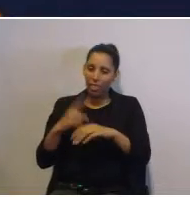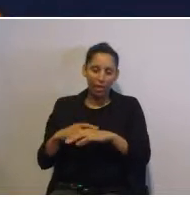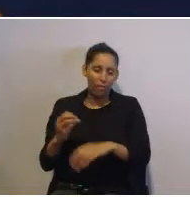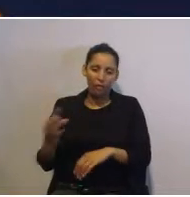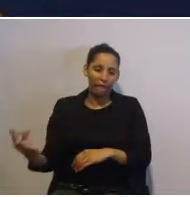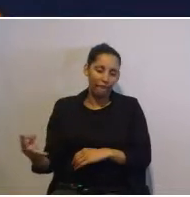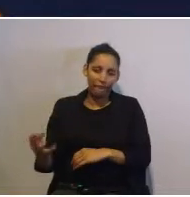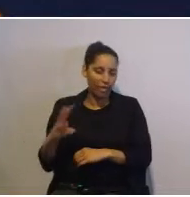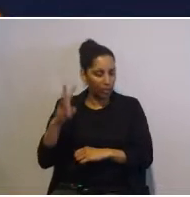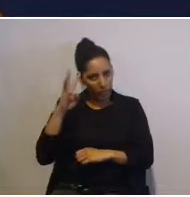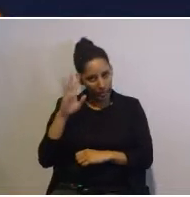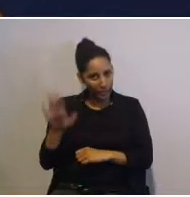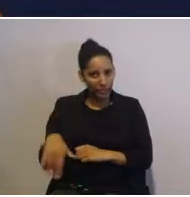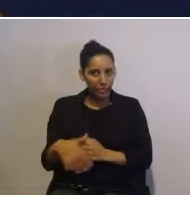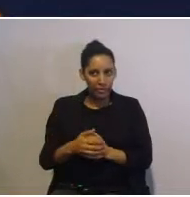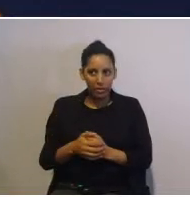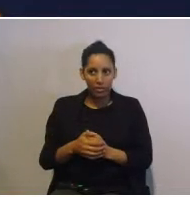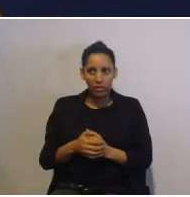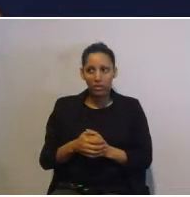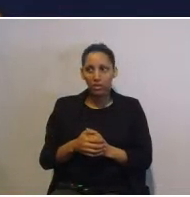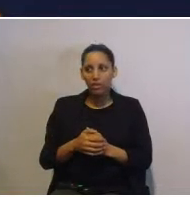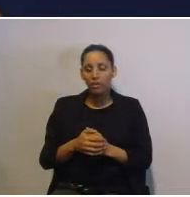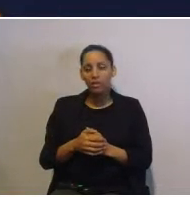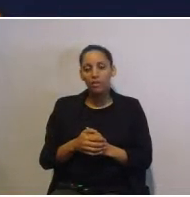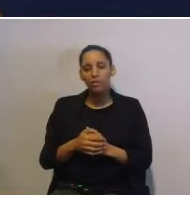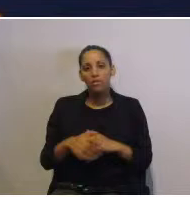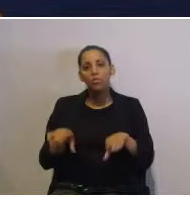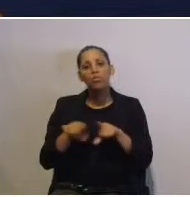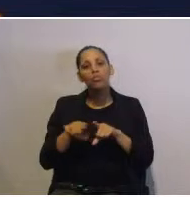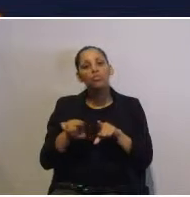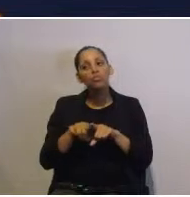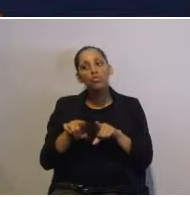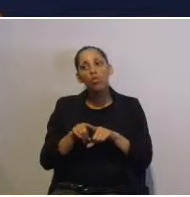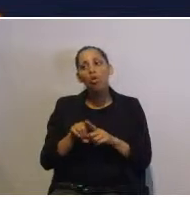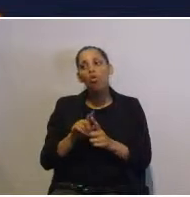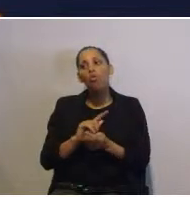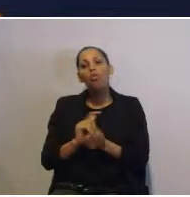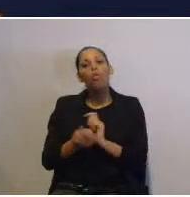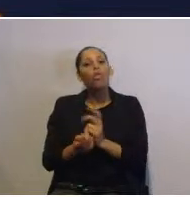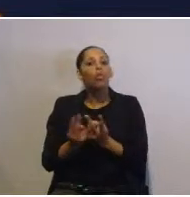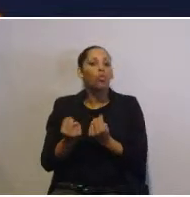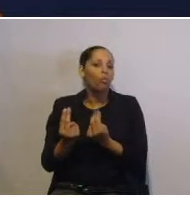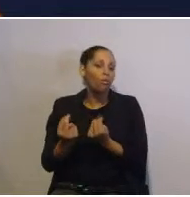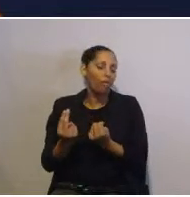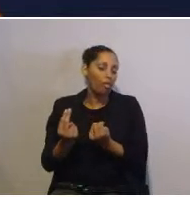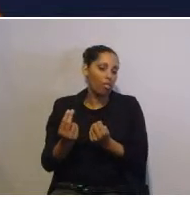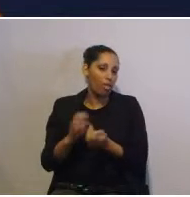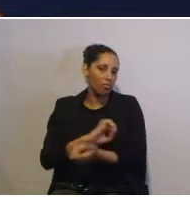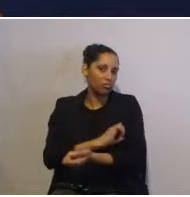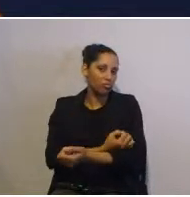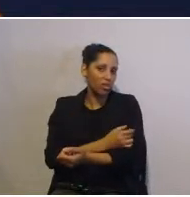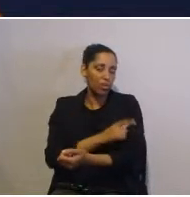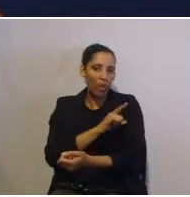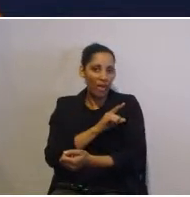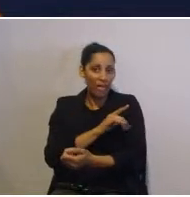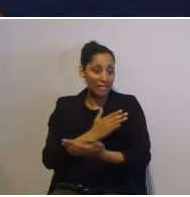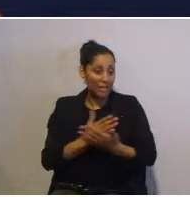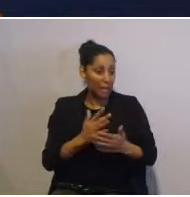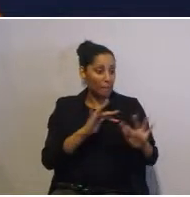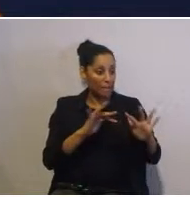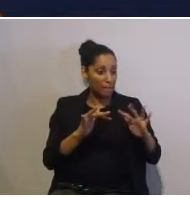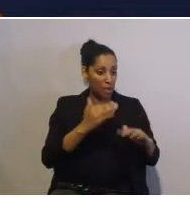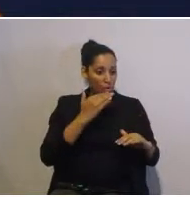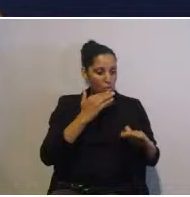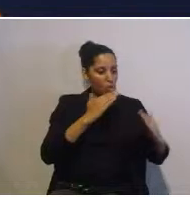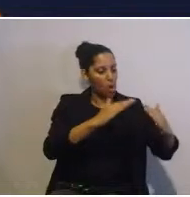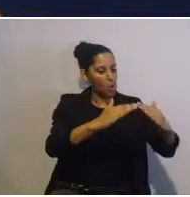And what about the renewables? There are people in the suburbs, they are